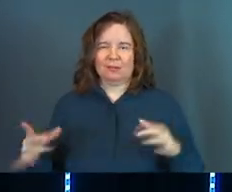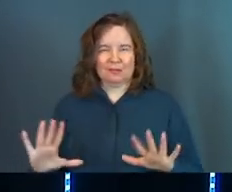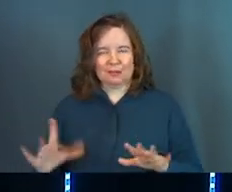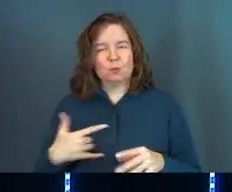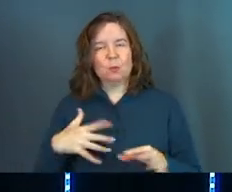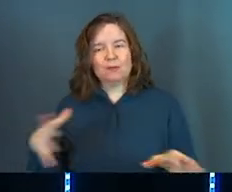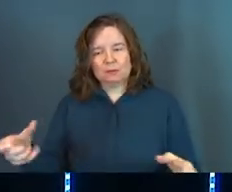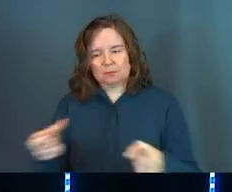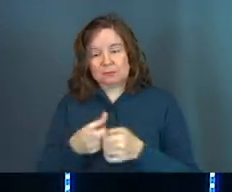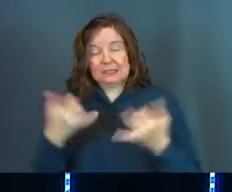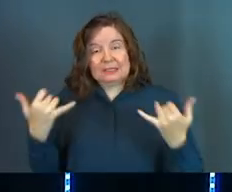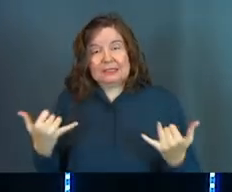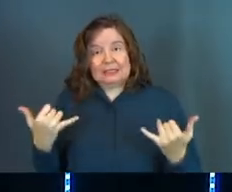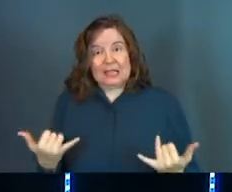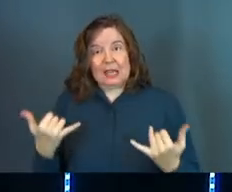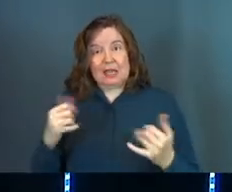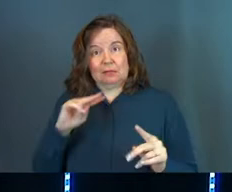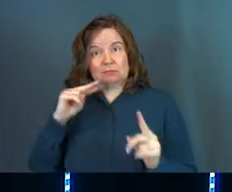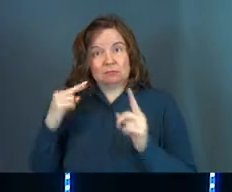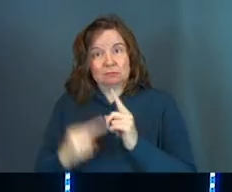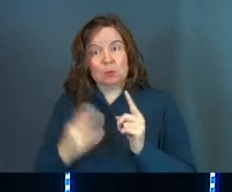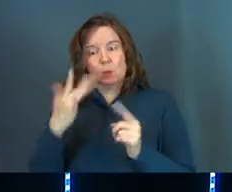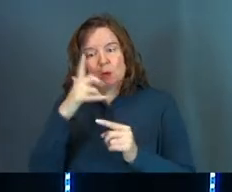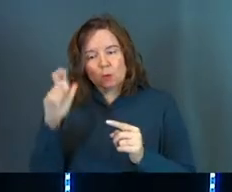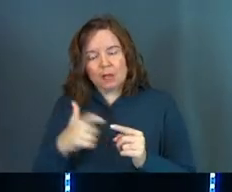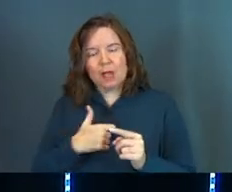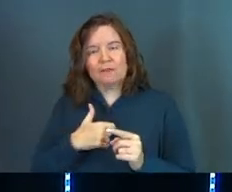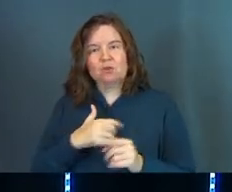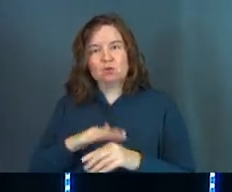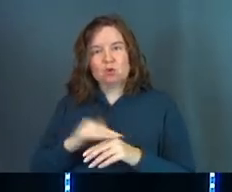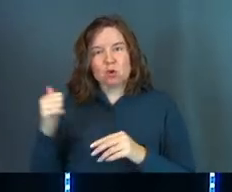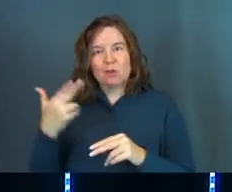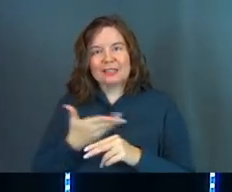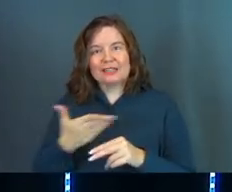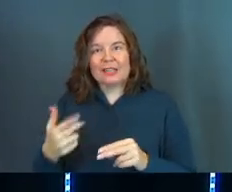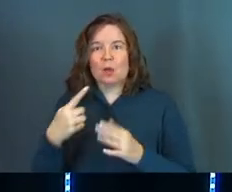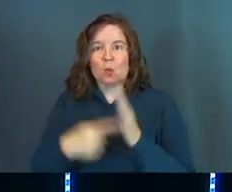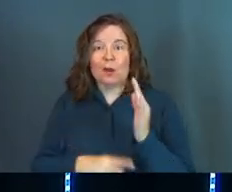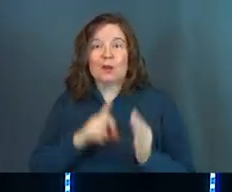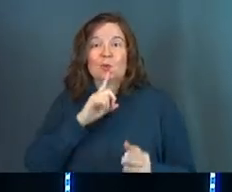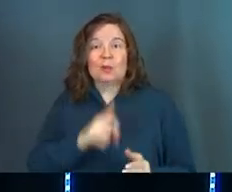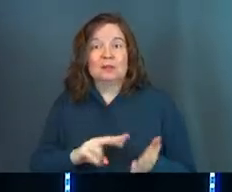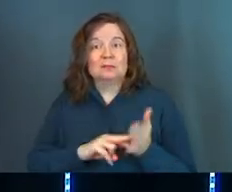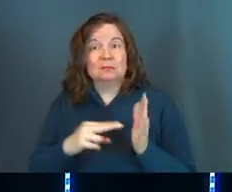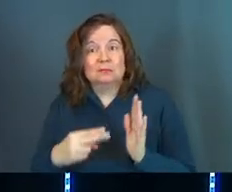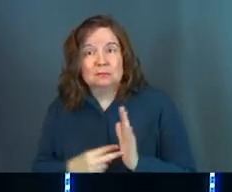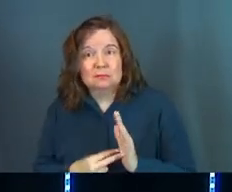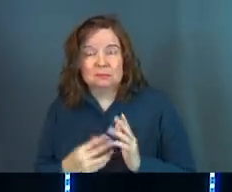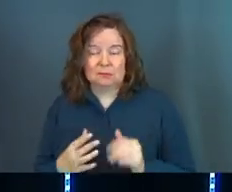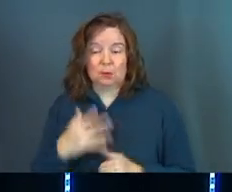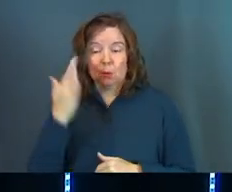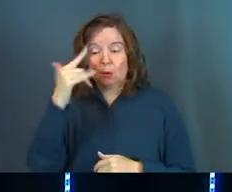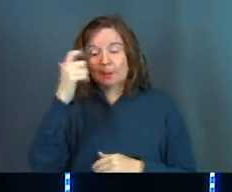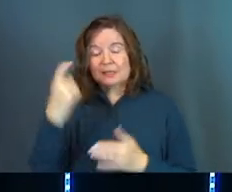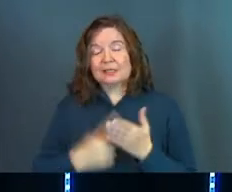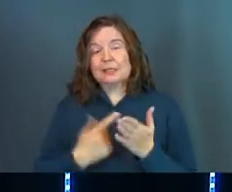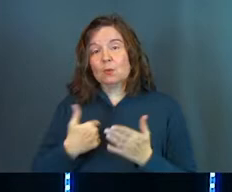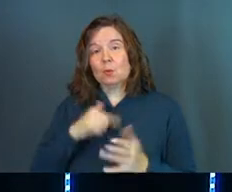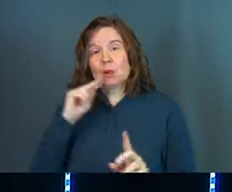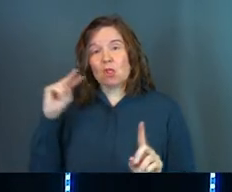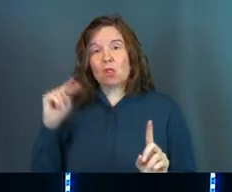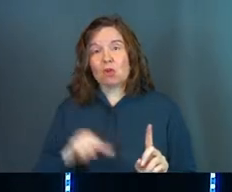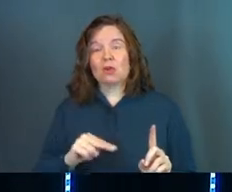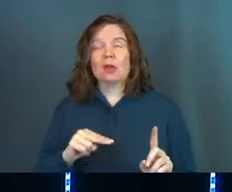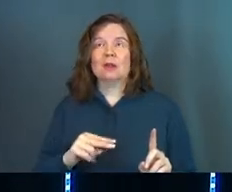But we got to pull this into modern day language because we've got to call this thing what it actually is. Because sometimes we look